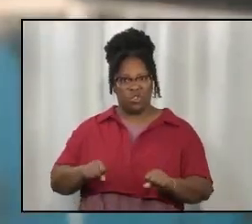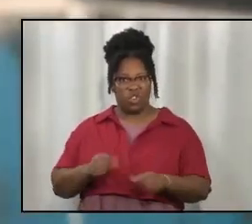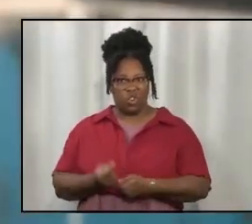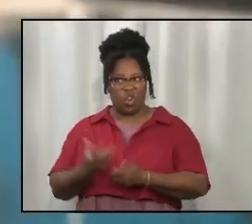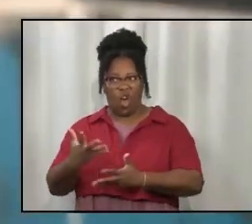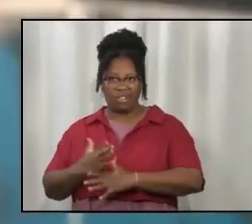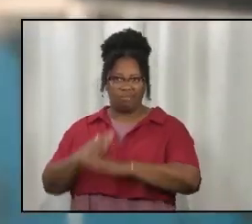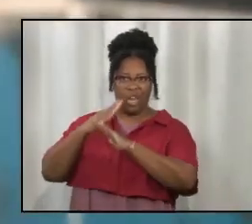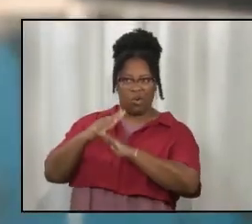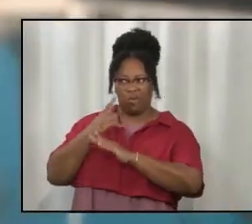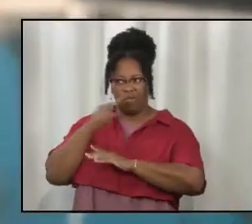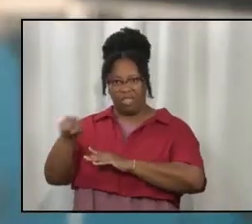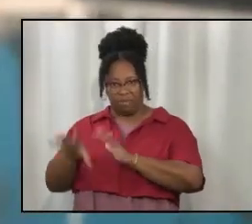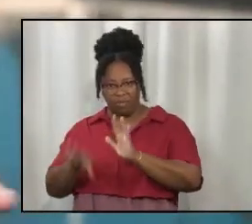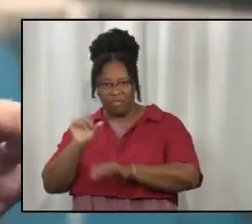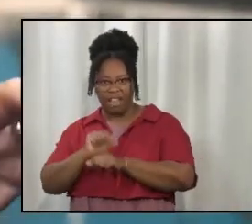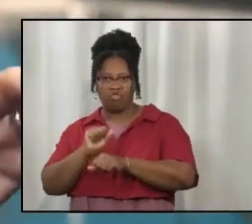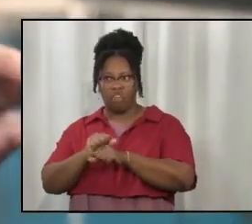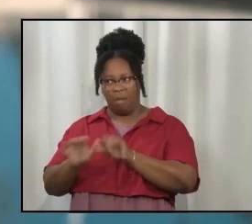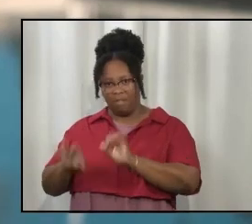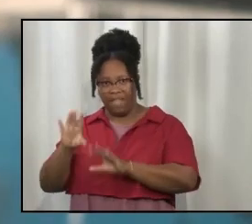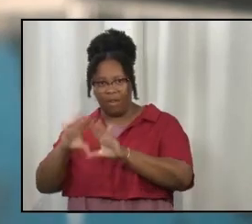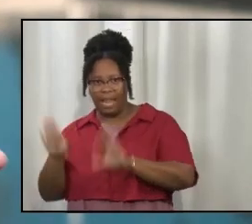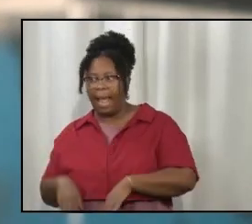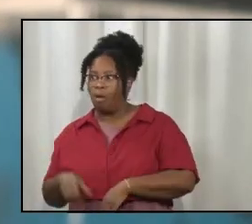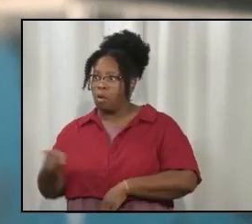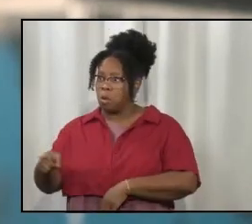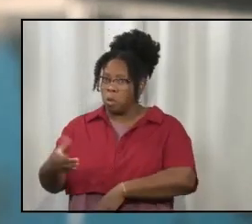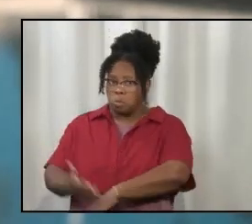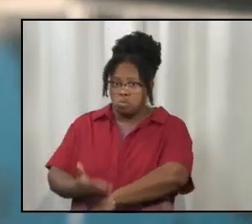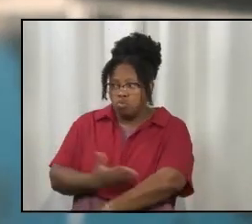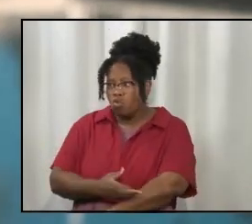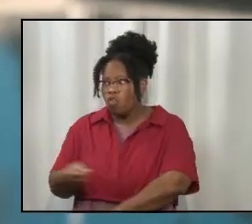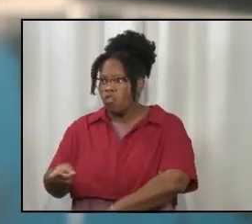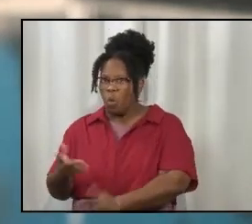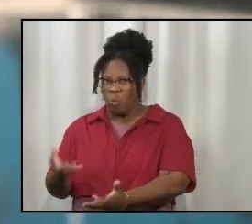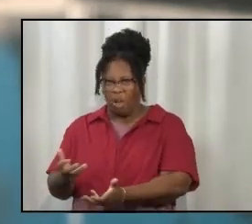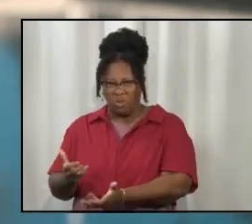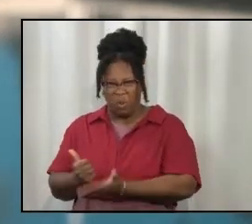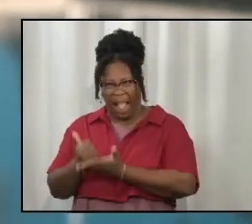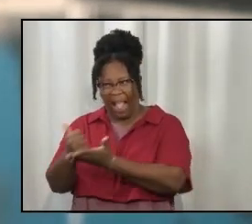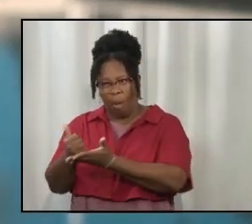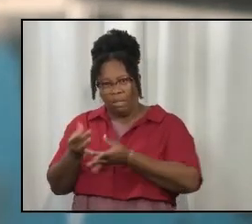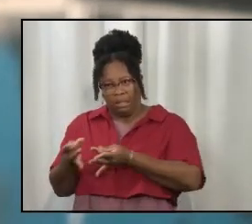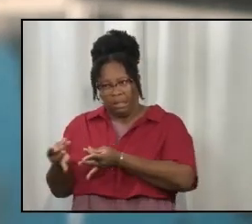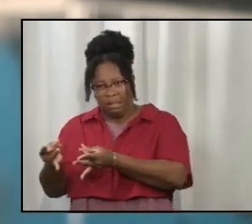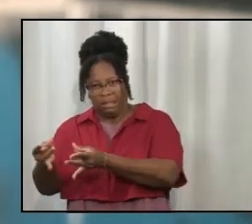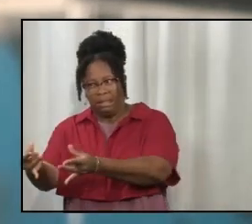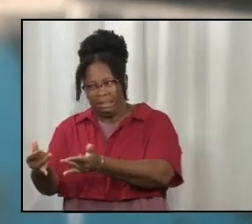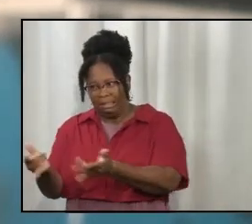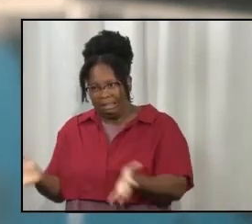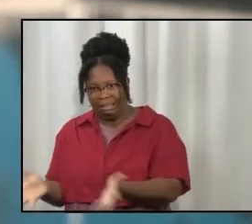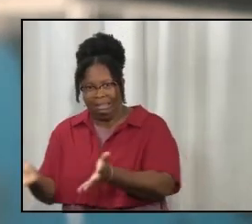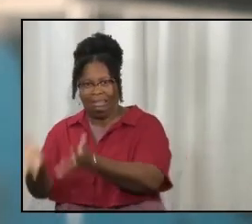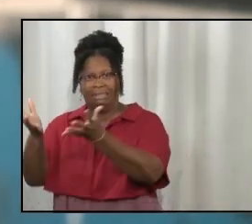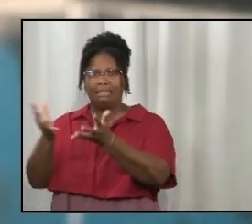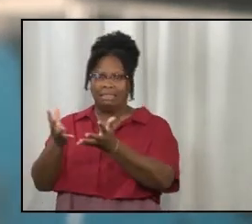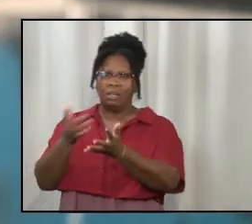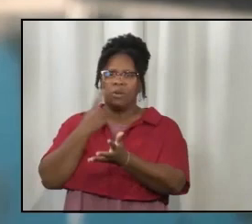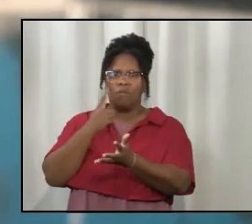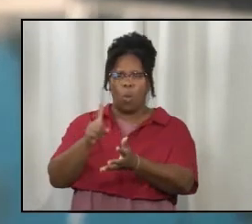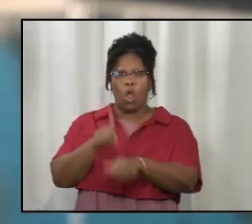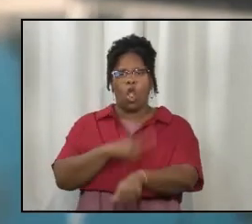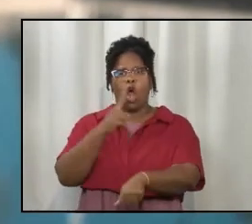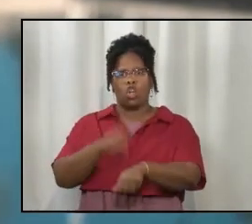connected and doing well, we want to remove those barriers, those obstacles, to make it easier to get that person into long-term supportive housing.